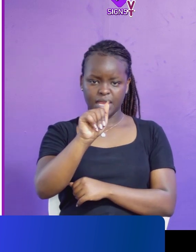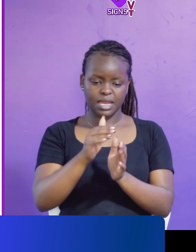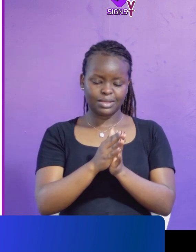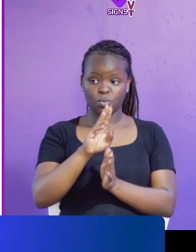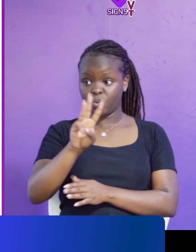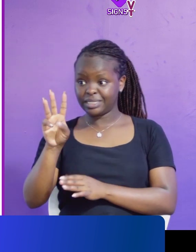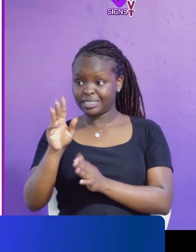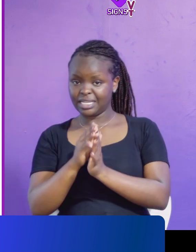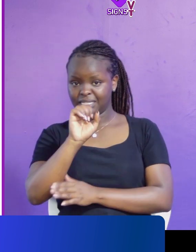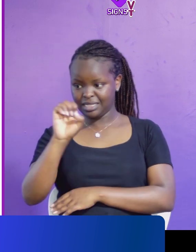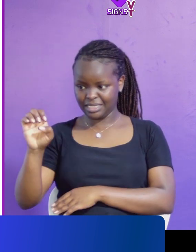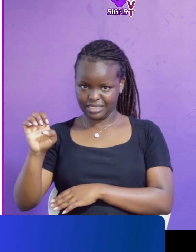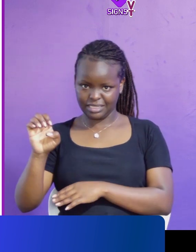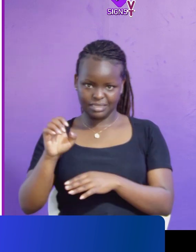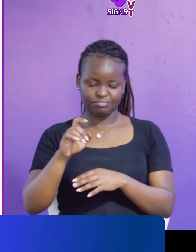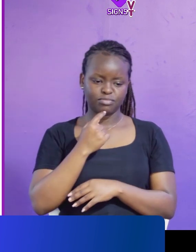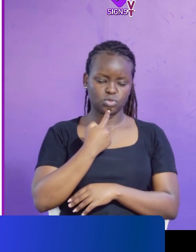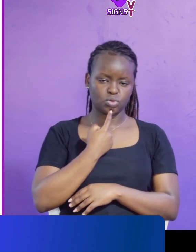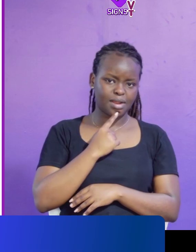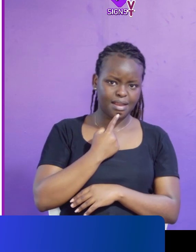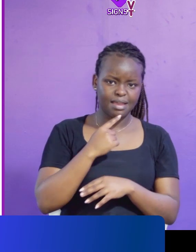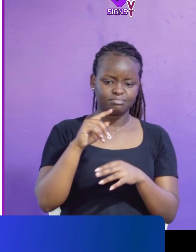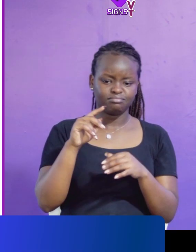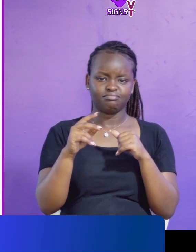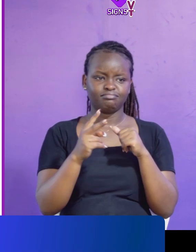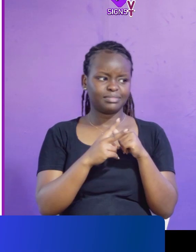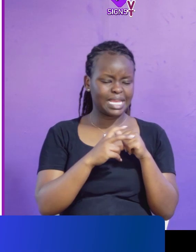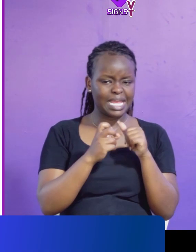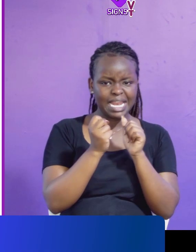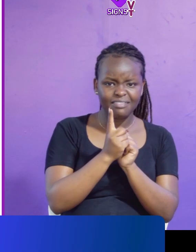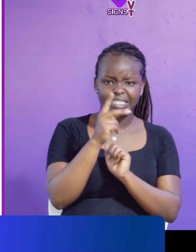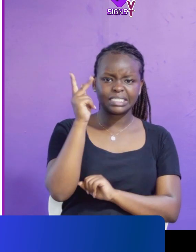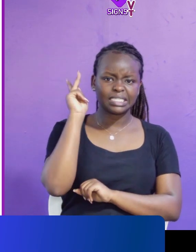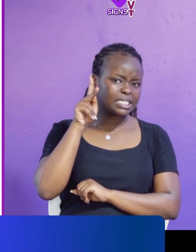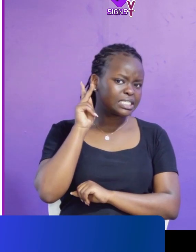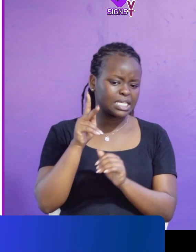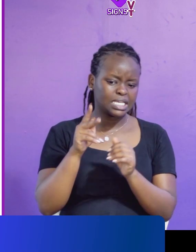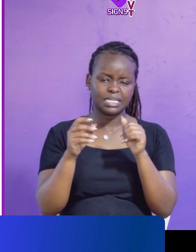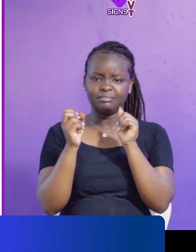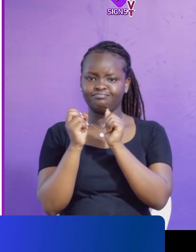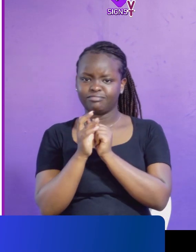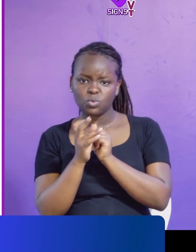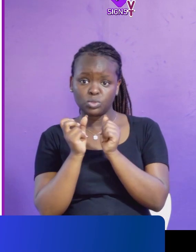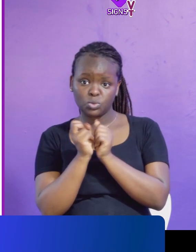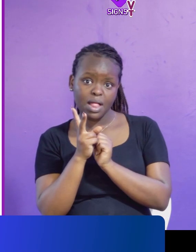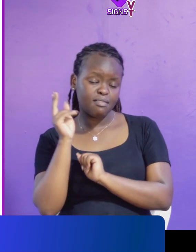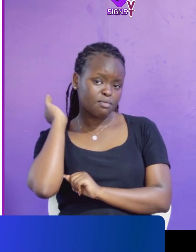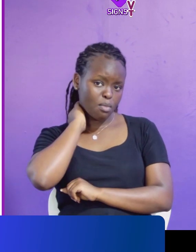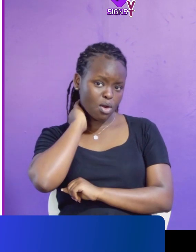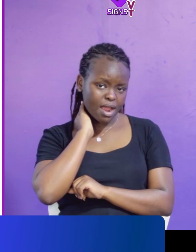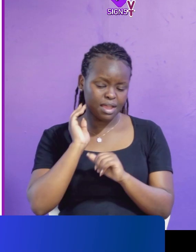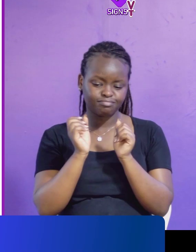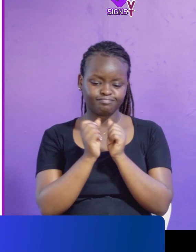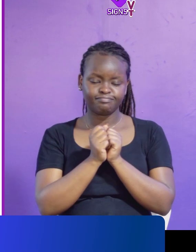East. September 2nd, Turkana. September 11th, Kisii. September 12th, Murang'a. September 13th,